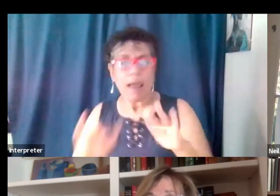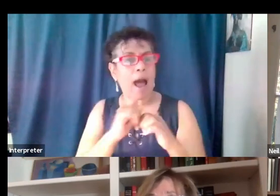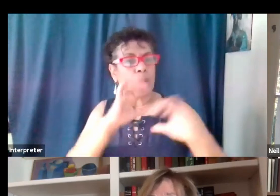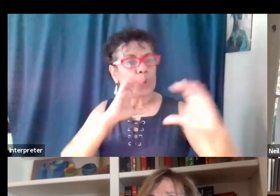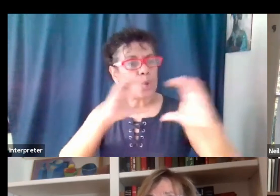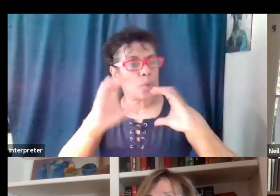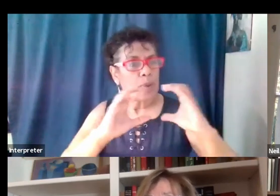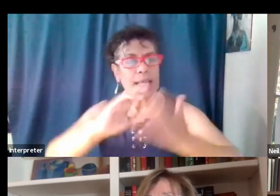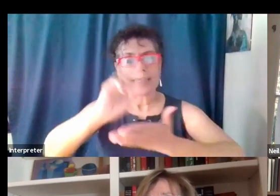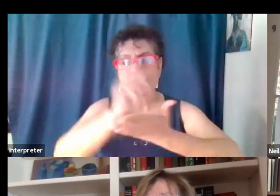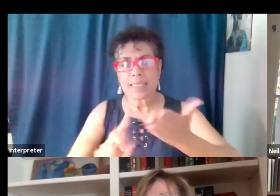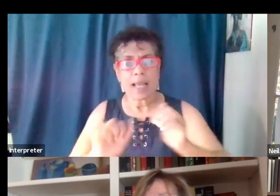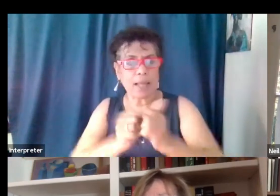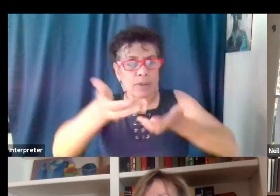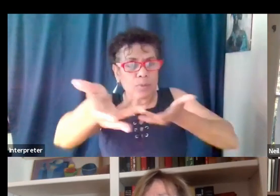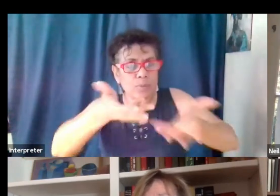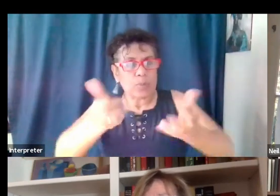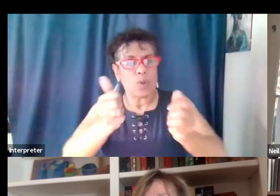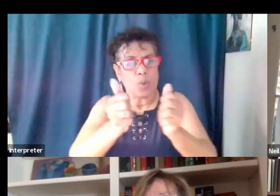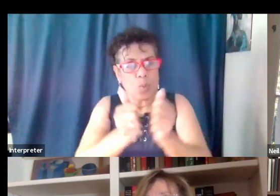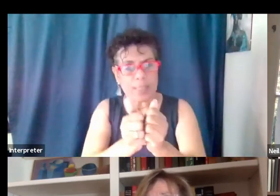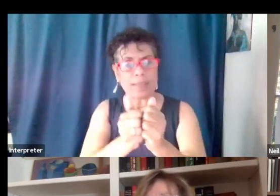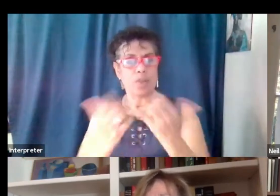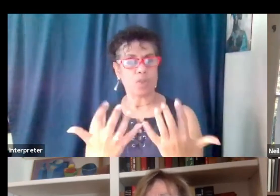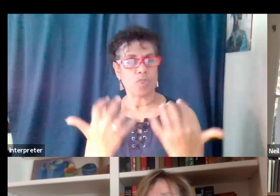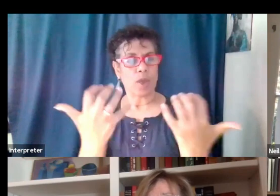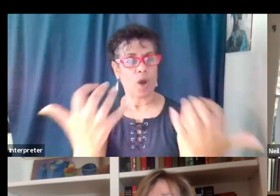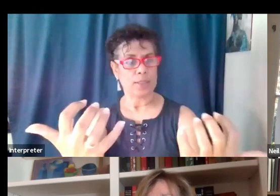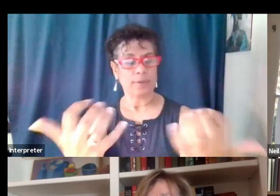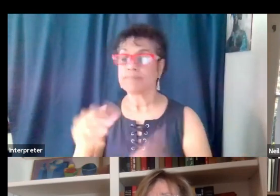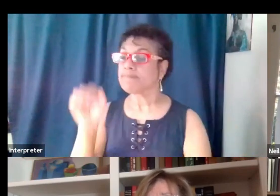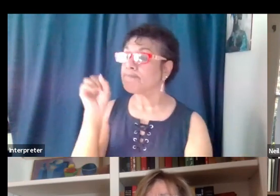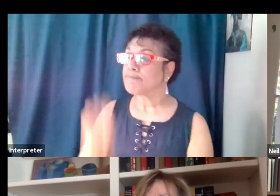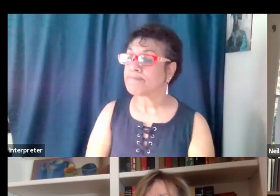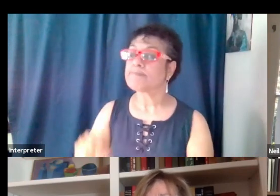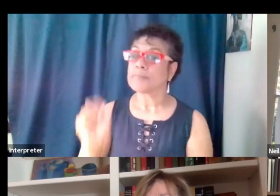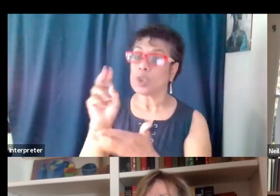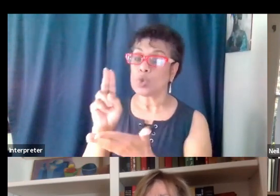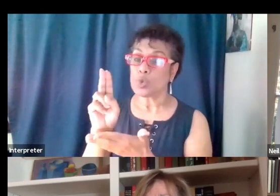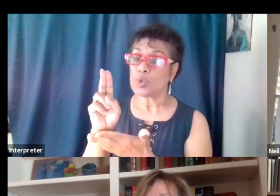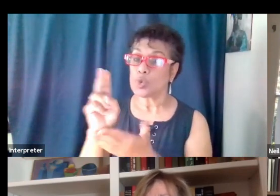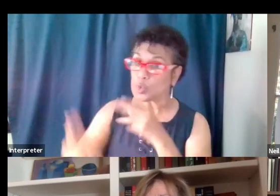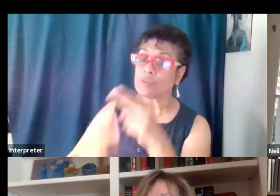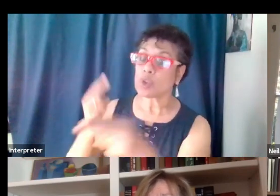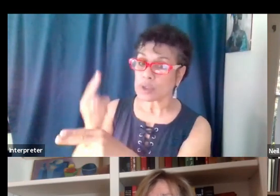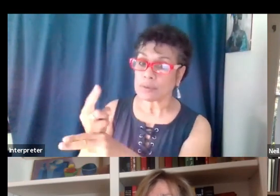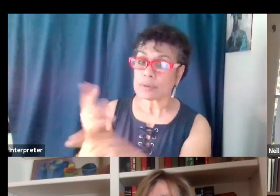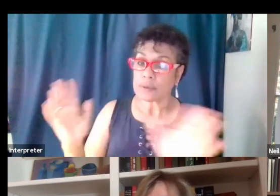communicate with your audiences. And it's truly universal. I mean, everything that we've done has made